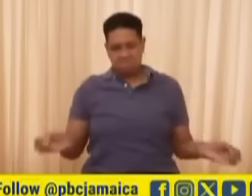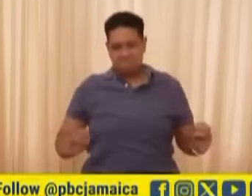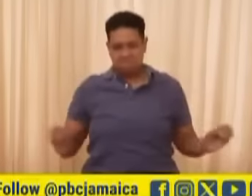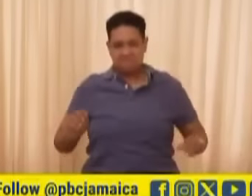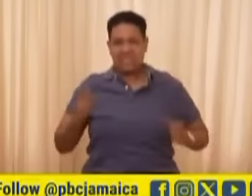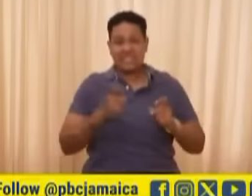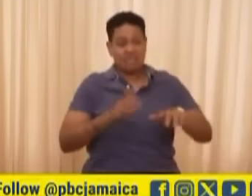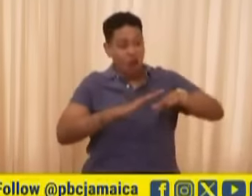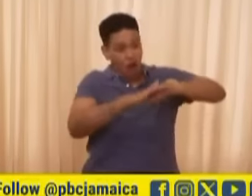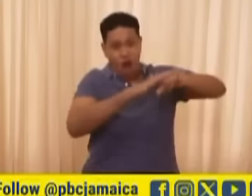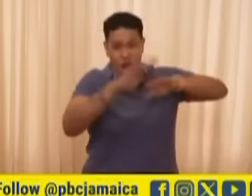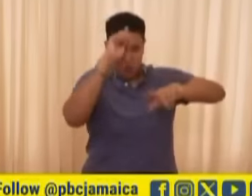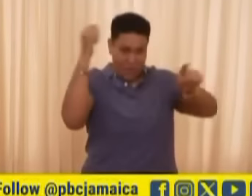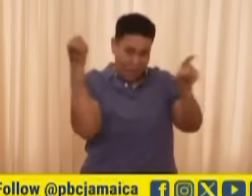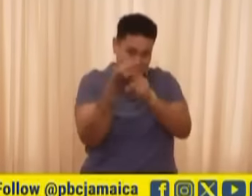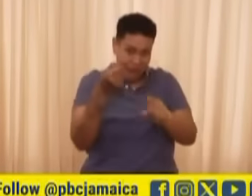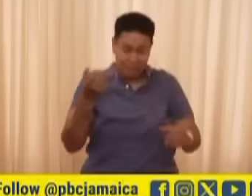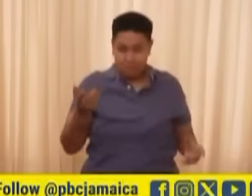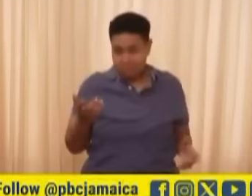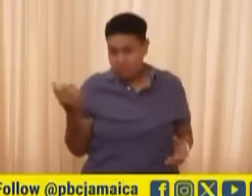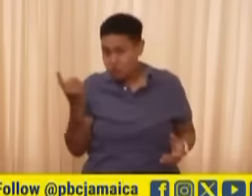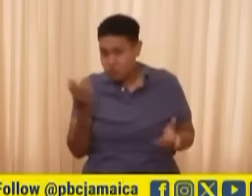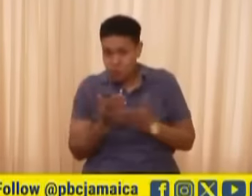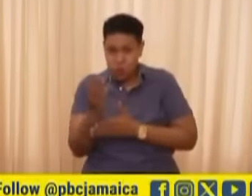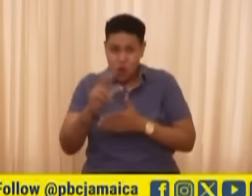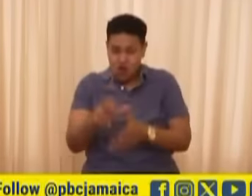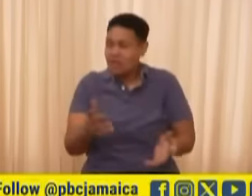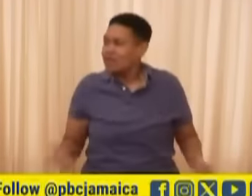all areas seem to be affected in some way by the system?